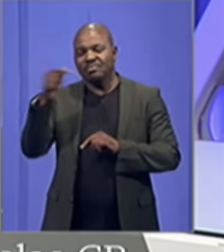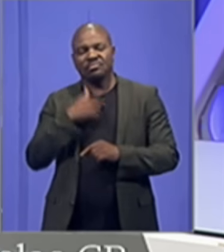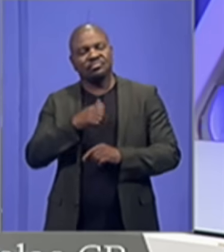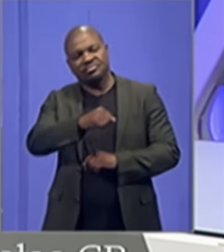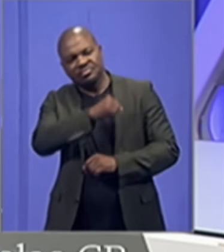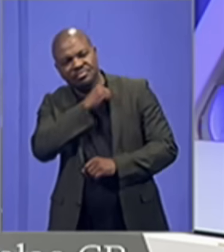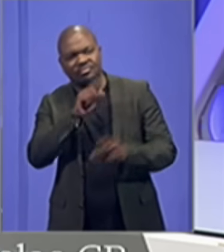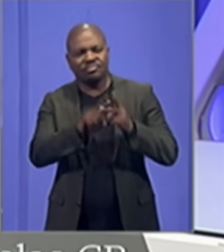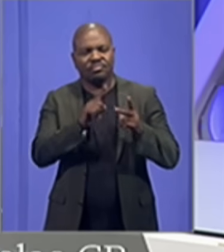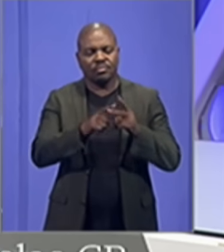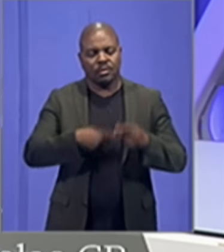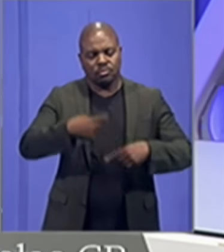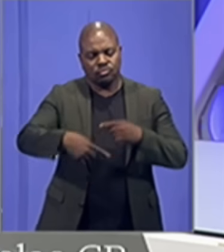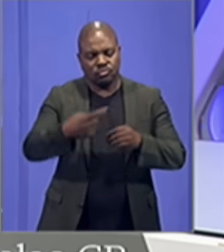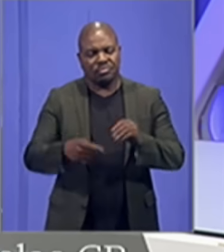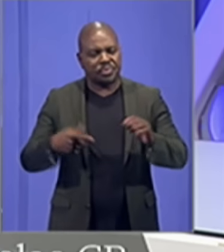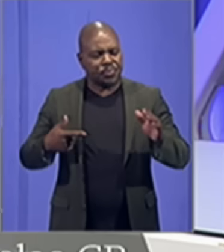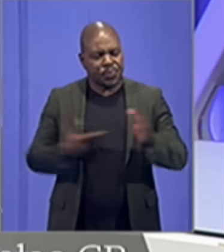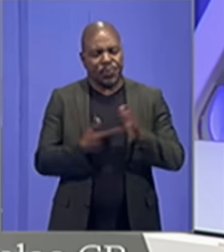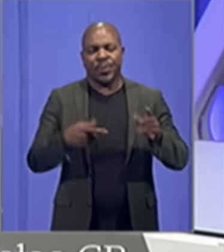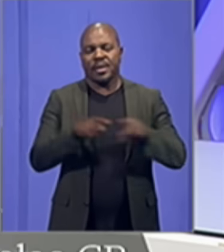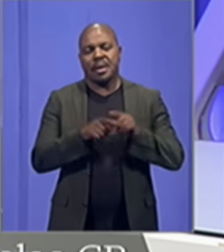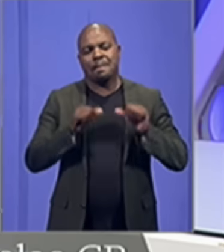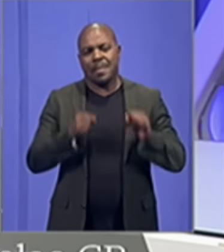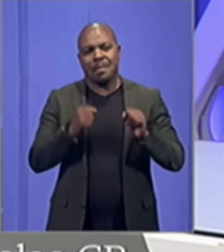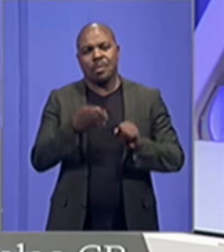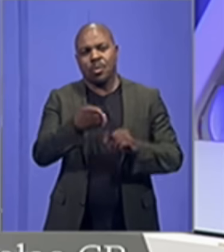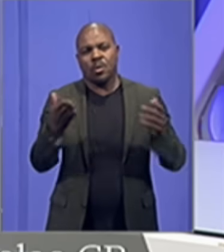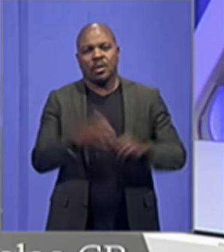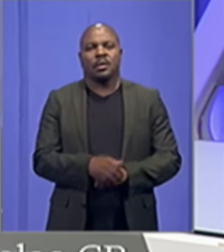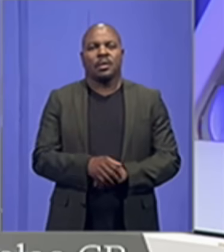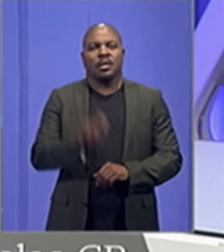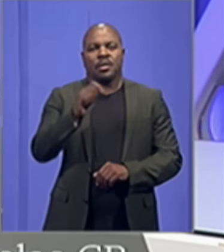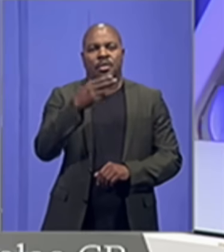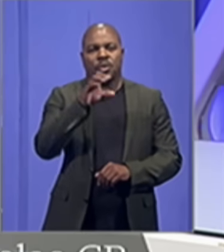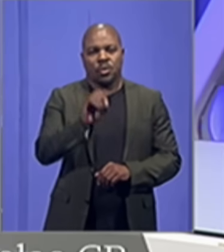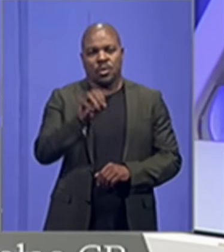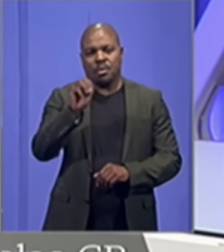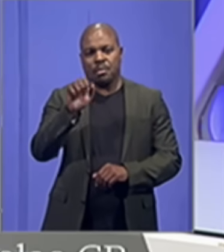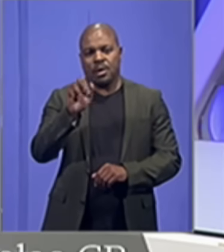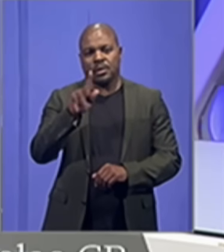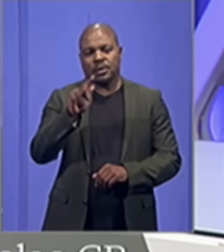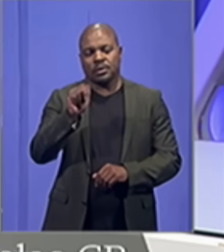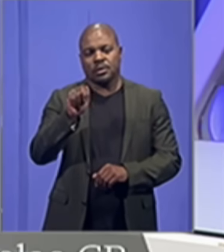ditlatlapo le ho hlajwa ha ditaere tsa makoloi ka meutlwa di ntse di tswela pele dithabeng tsa Theo Martin Sport.